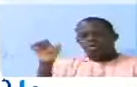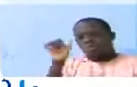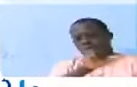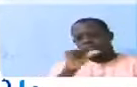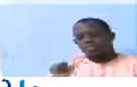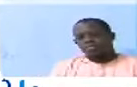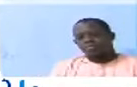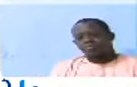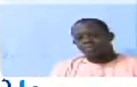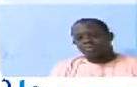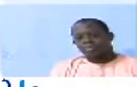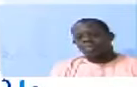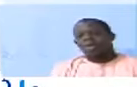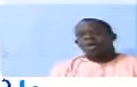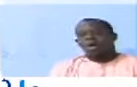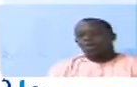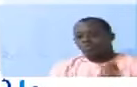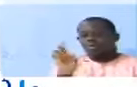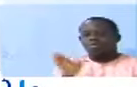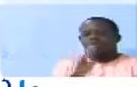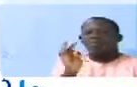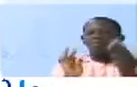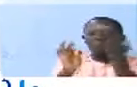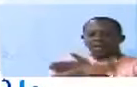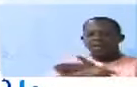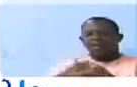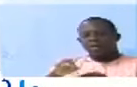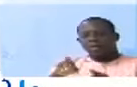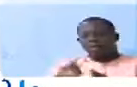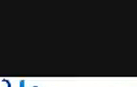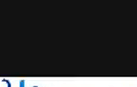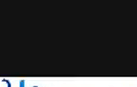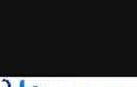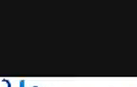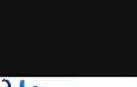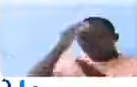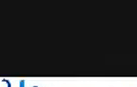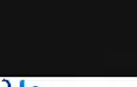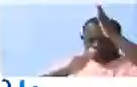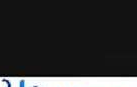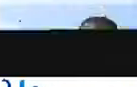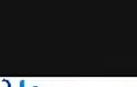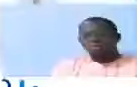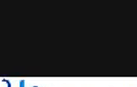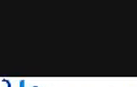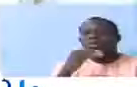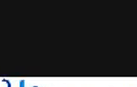And we were taken back to the Fajara barracks. And this time round,